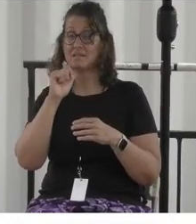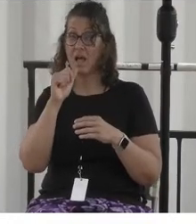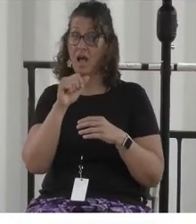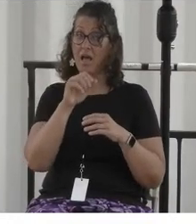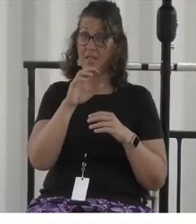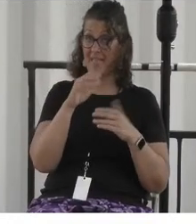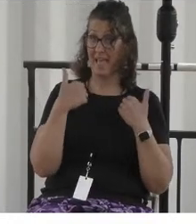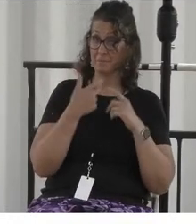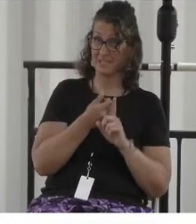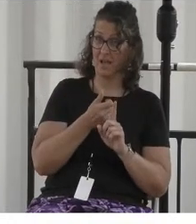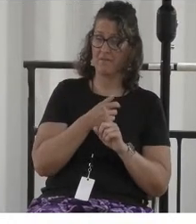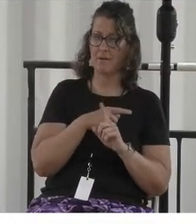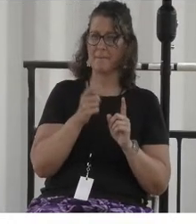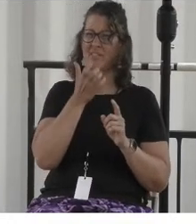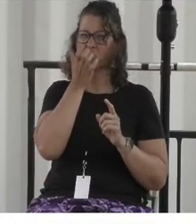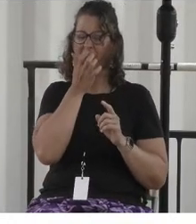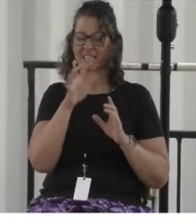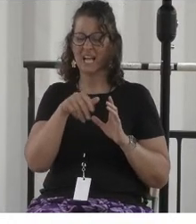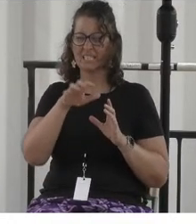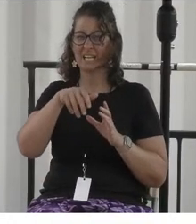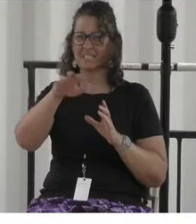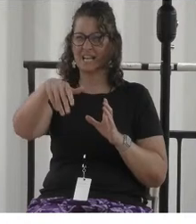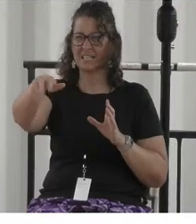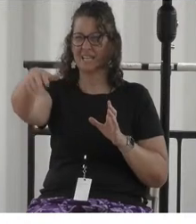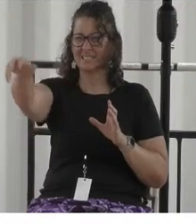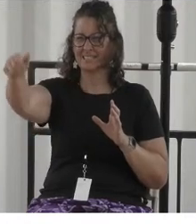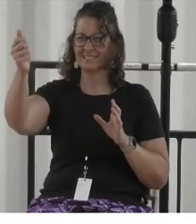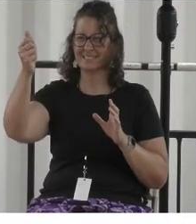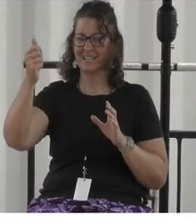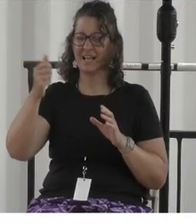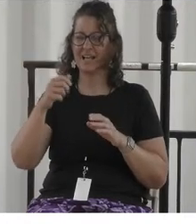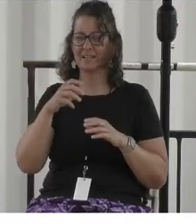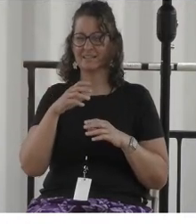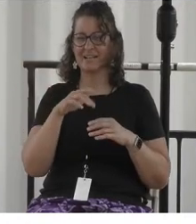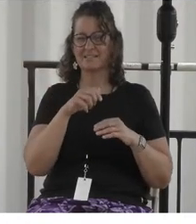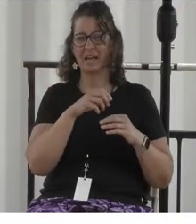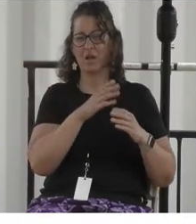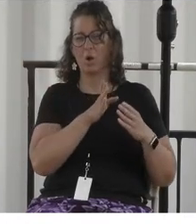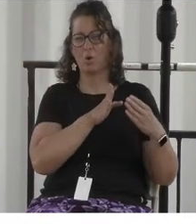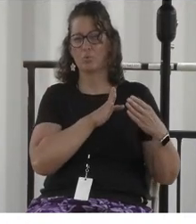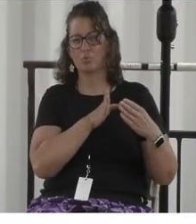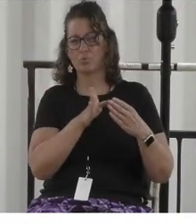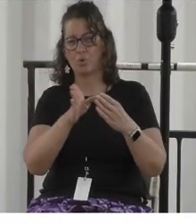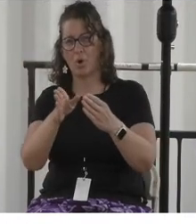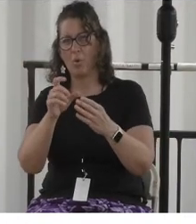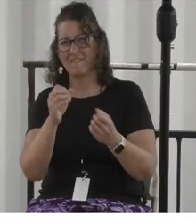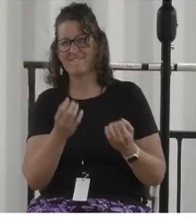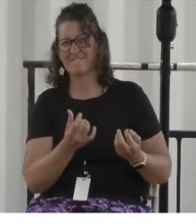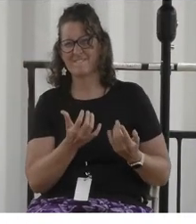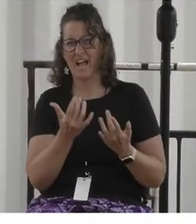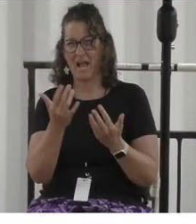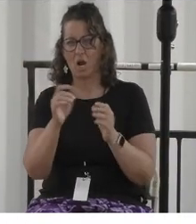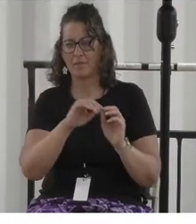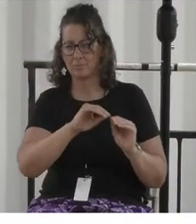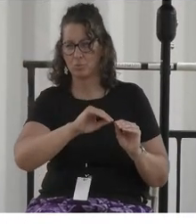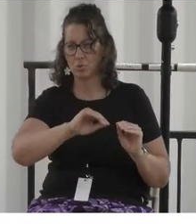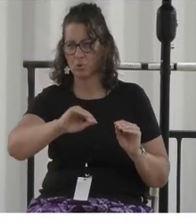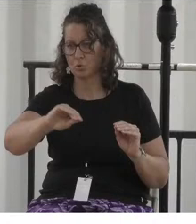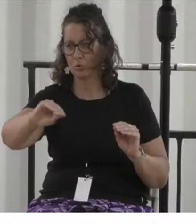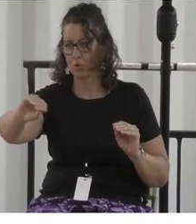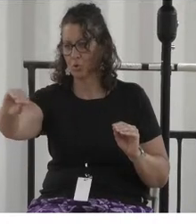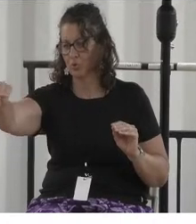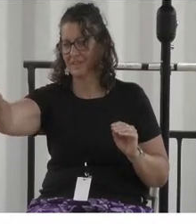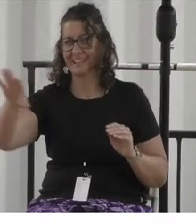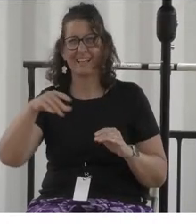actually being removed like it was a row of fire that was actually just moving across. For me, that was certainly an aha